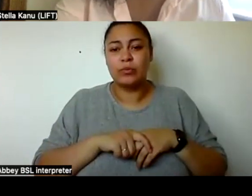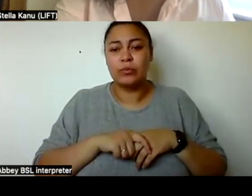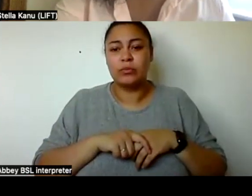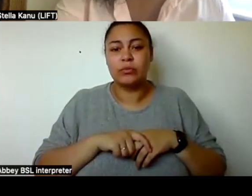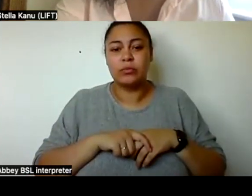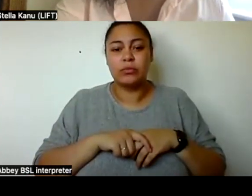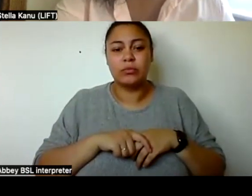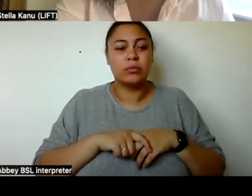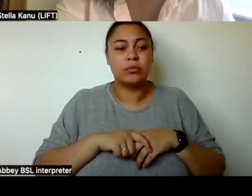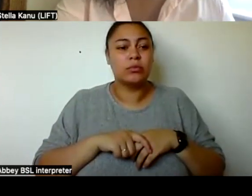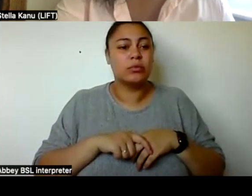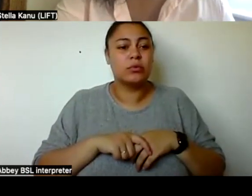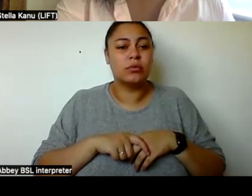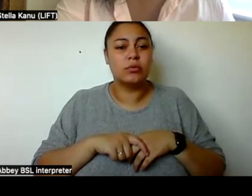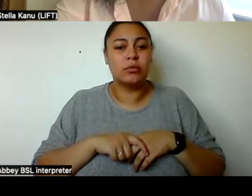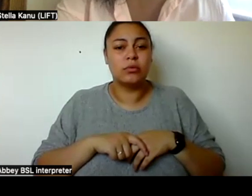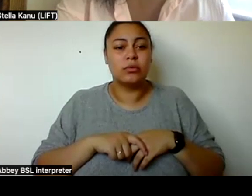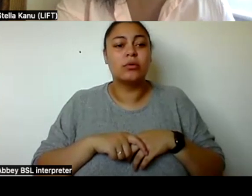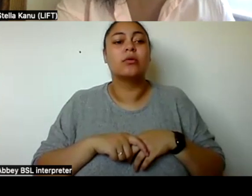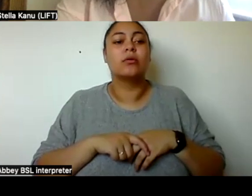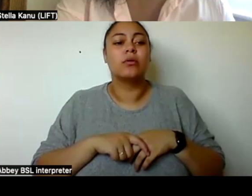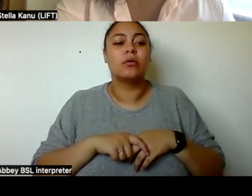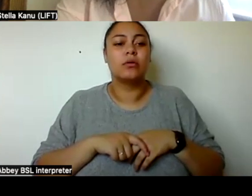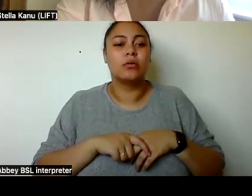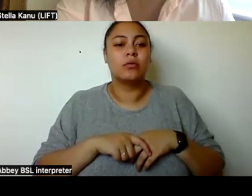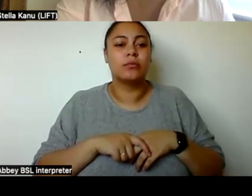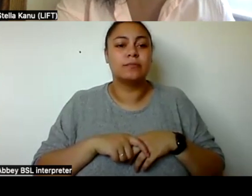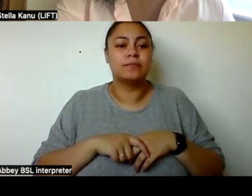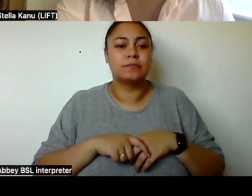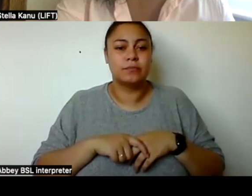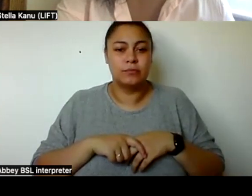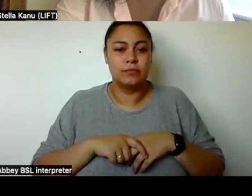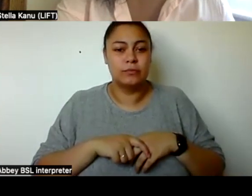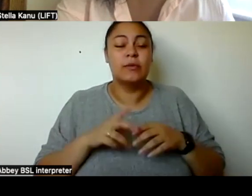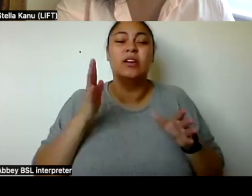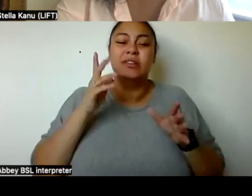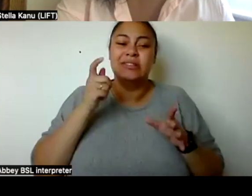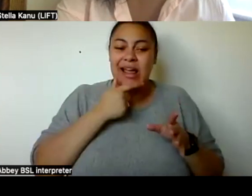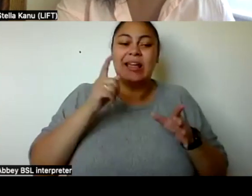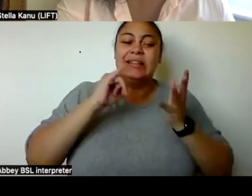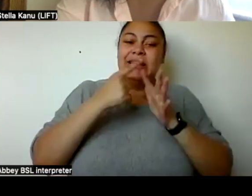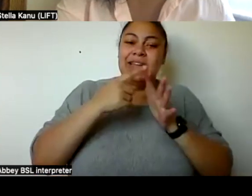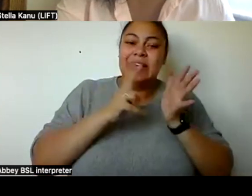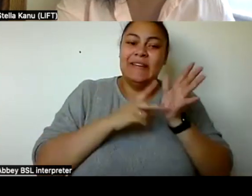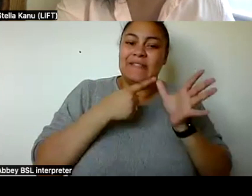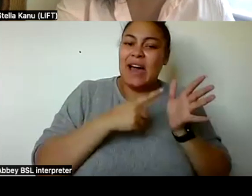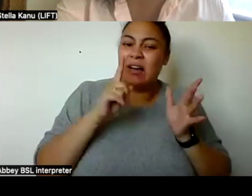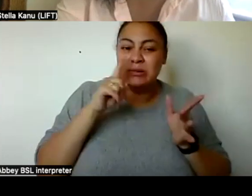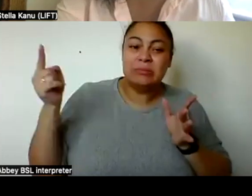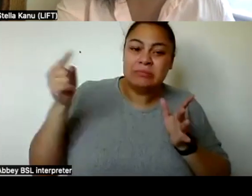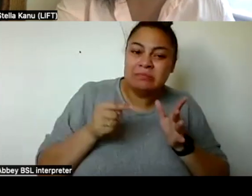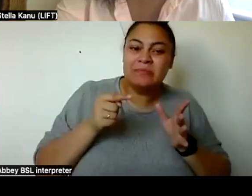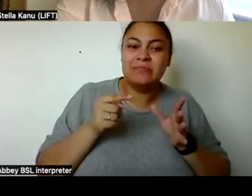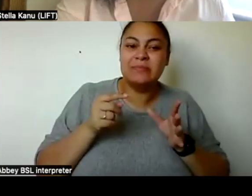those insights from Eva, who sadly couldn't be with us for this conversation, which shows just how easy it is to be able